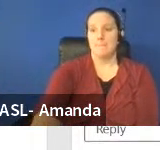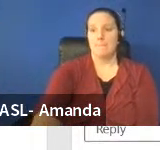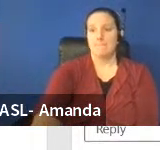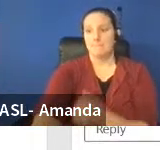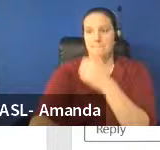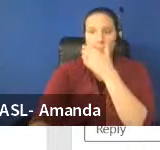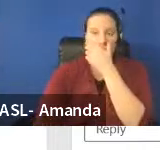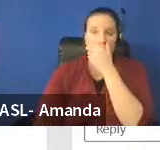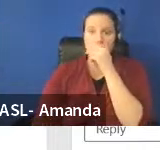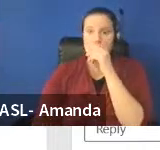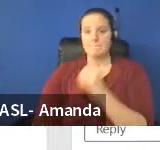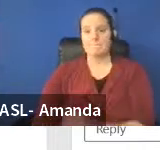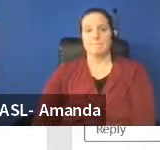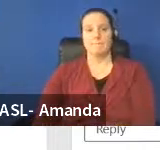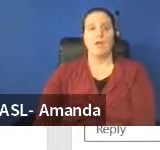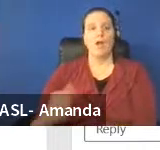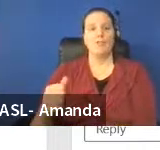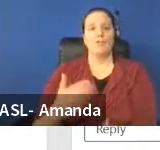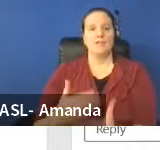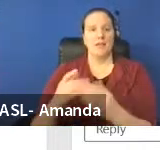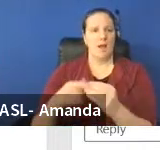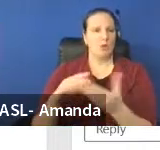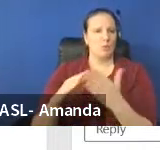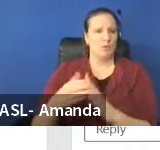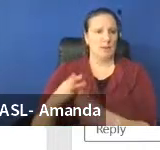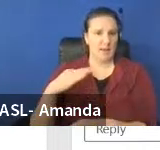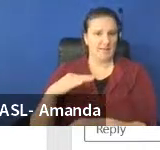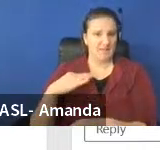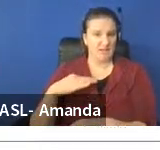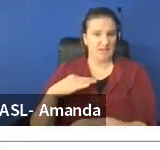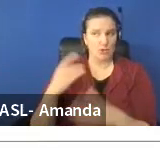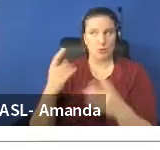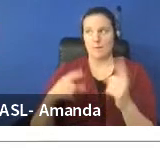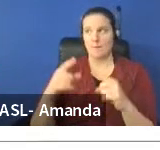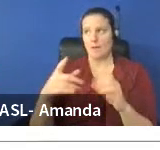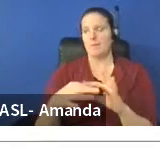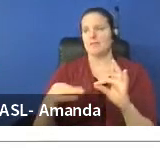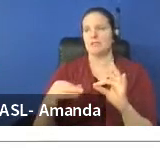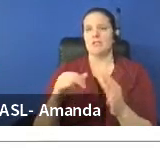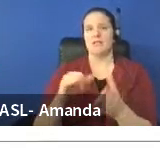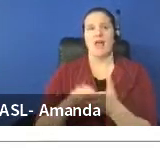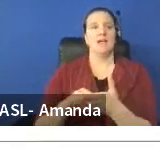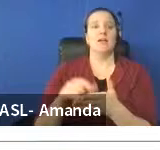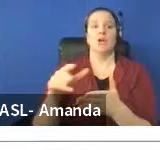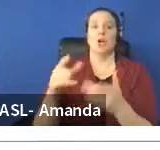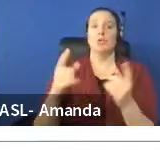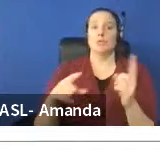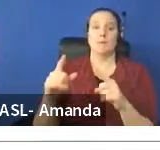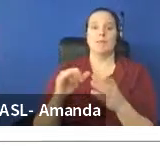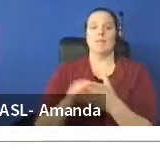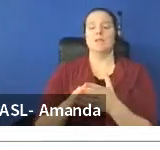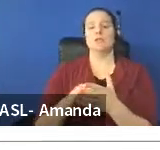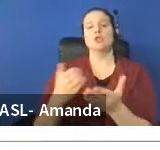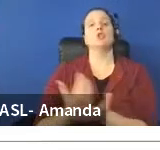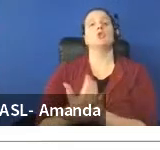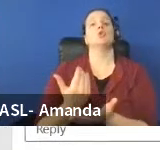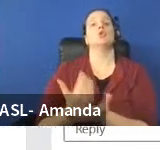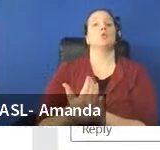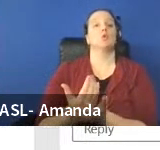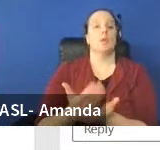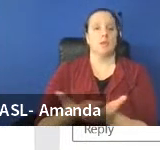So the other thing about community benefits agreement that I wanted to mention was community benefits agreements are a relatively new